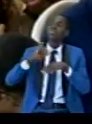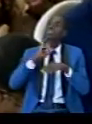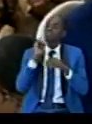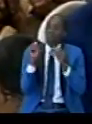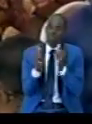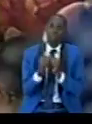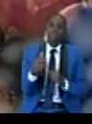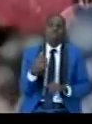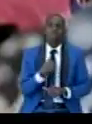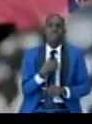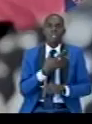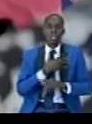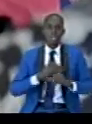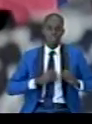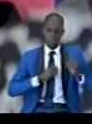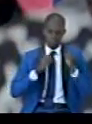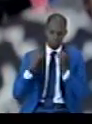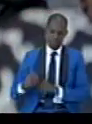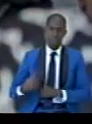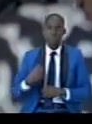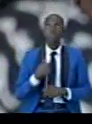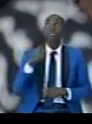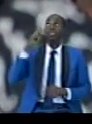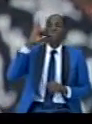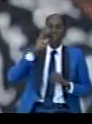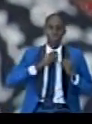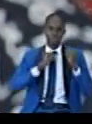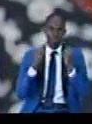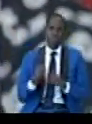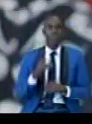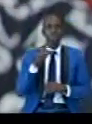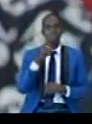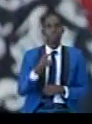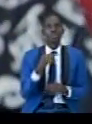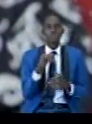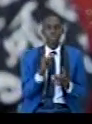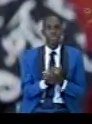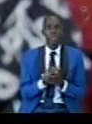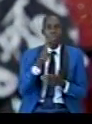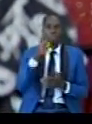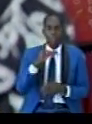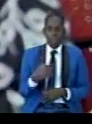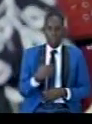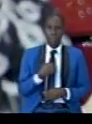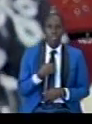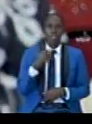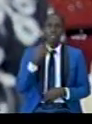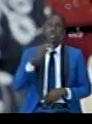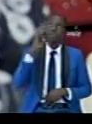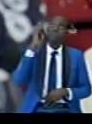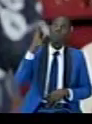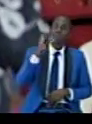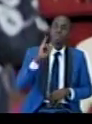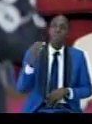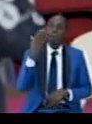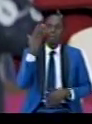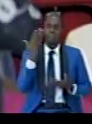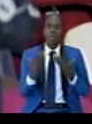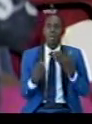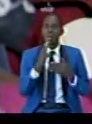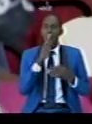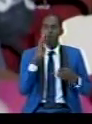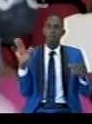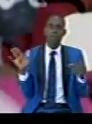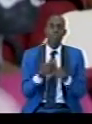and strengthened me. He will strengthen you, that by me the preaching might be fully